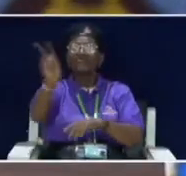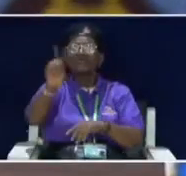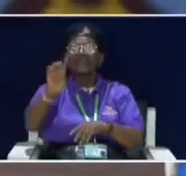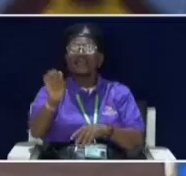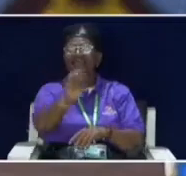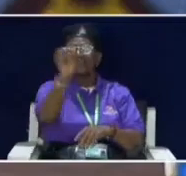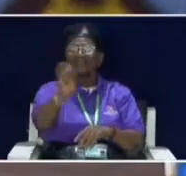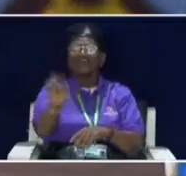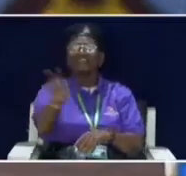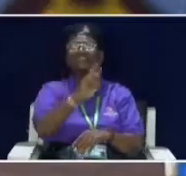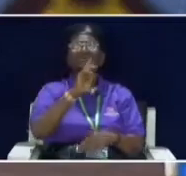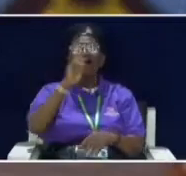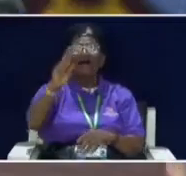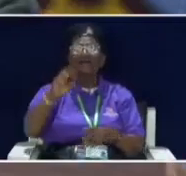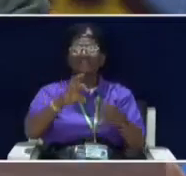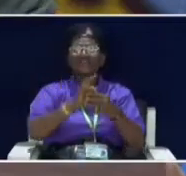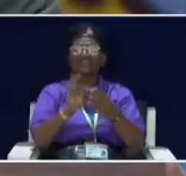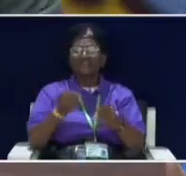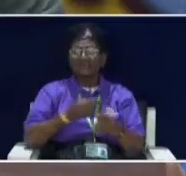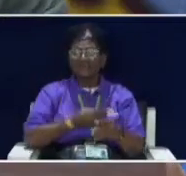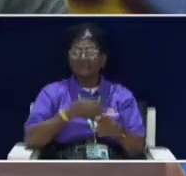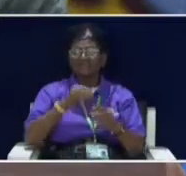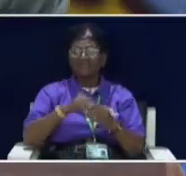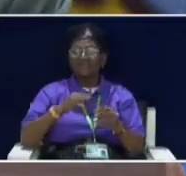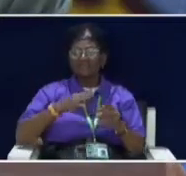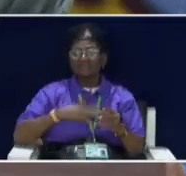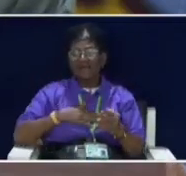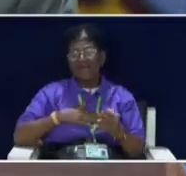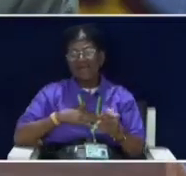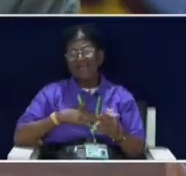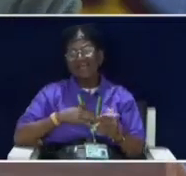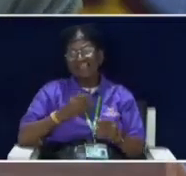day. In my little closet,